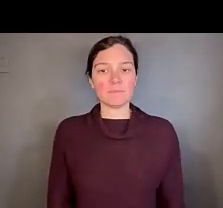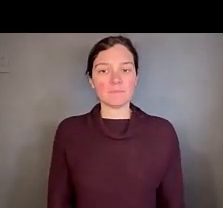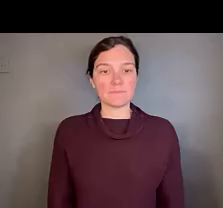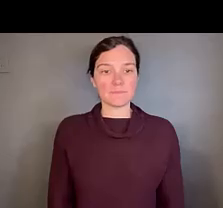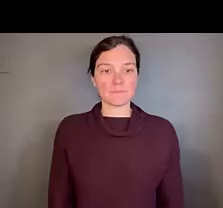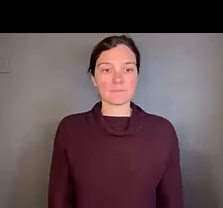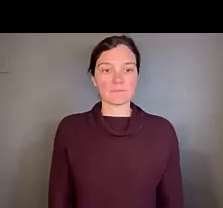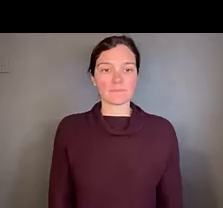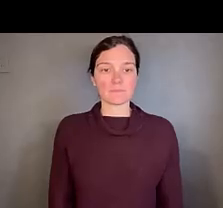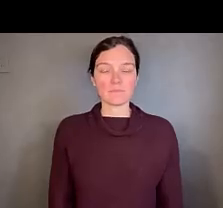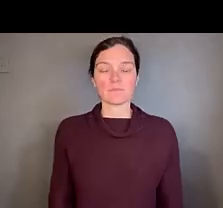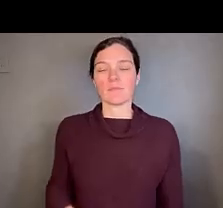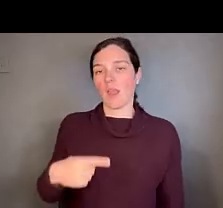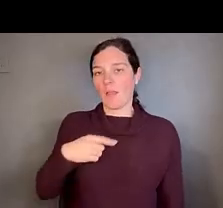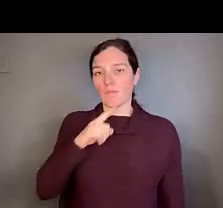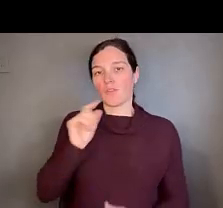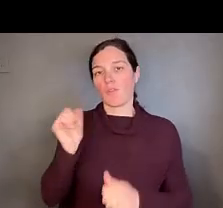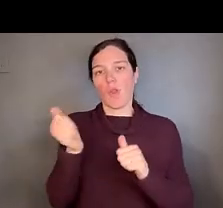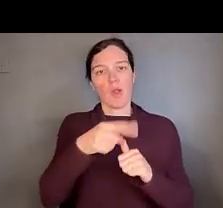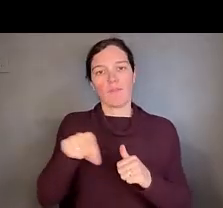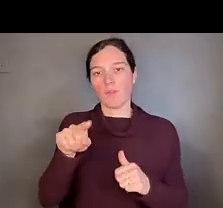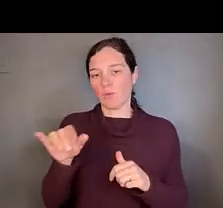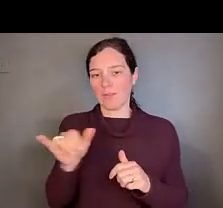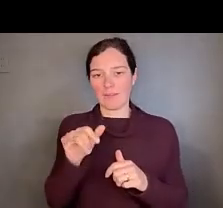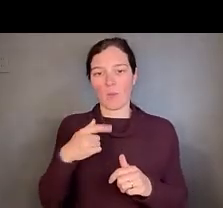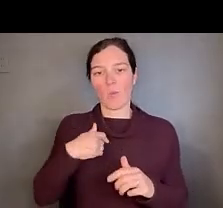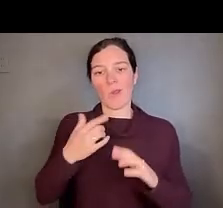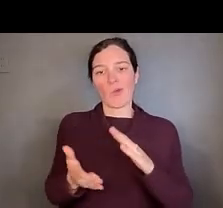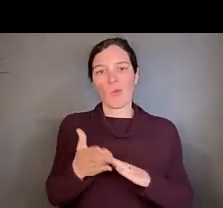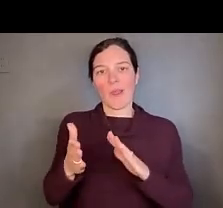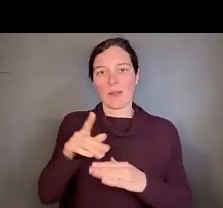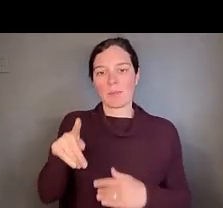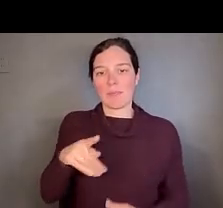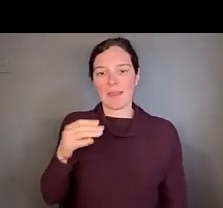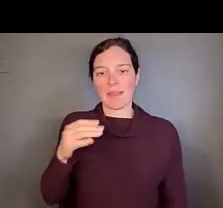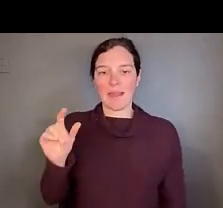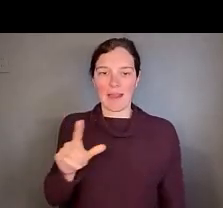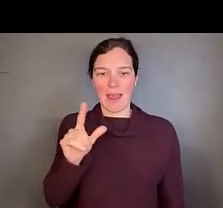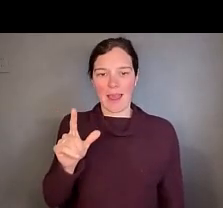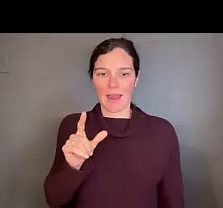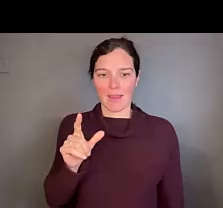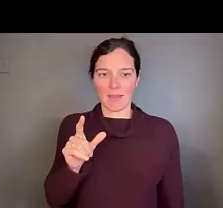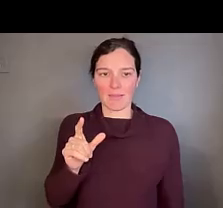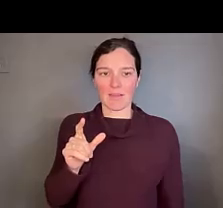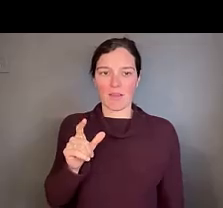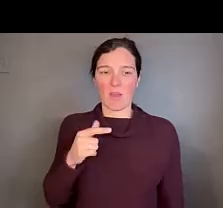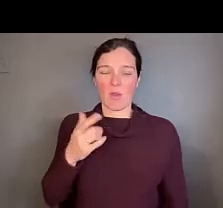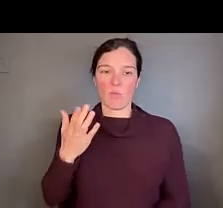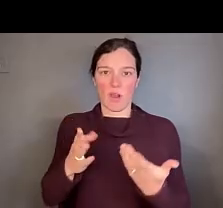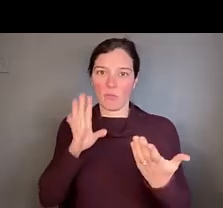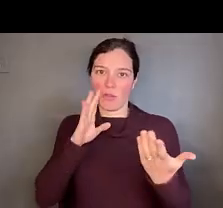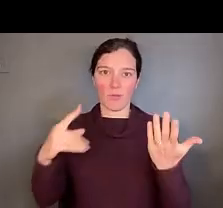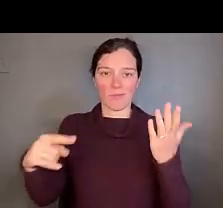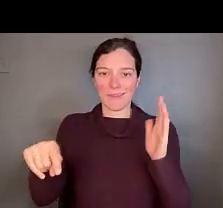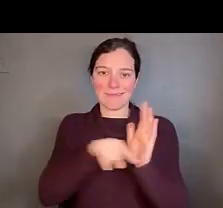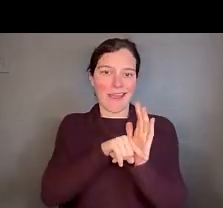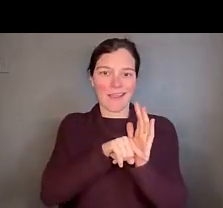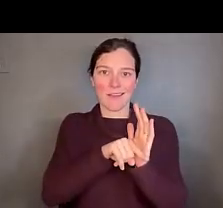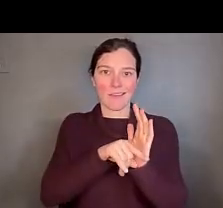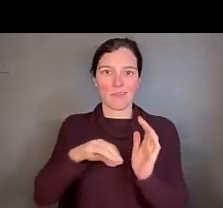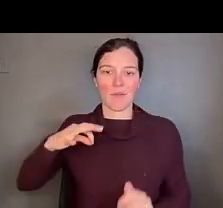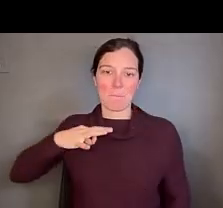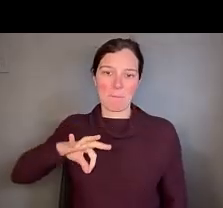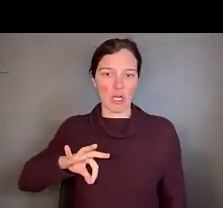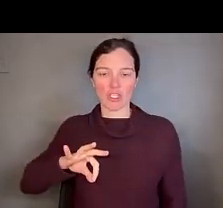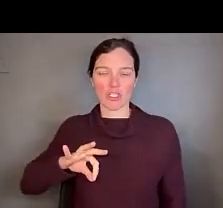just, and probably everybody's doing this, we're running our P&Ls right now, taking out the hit. We're probably going to be a -4 margin, so a